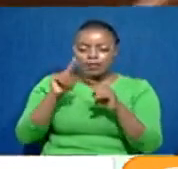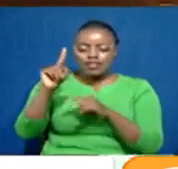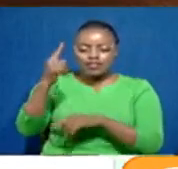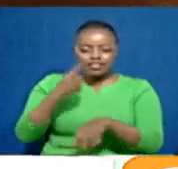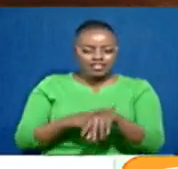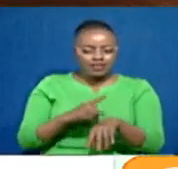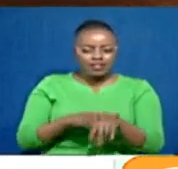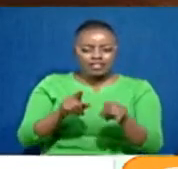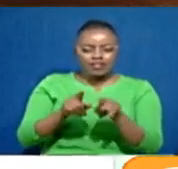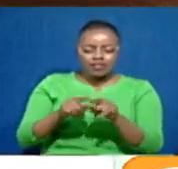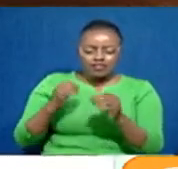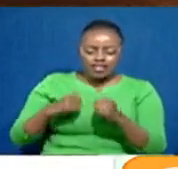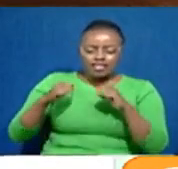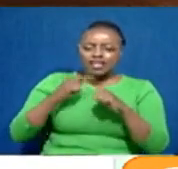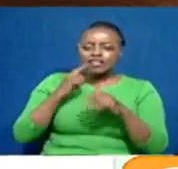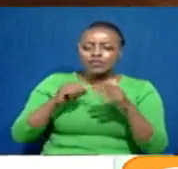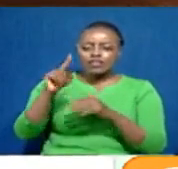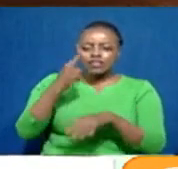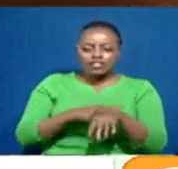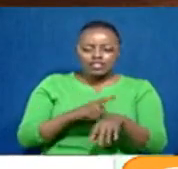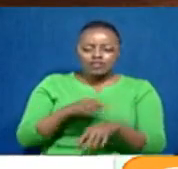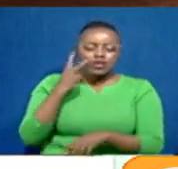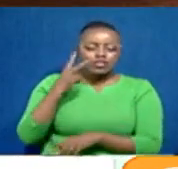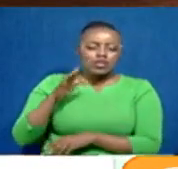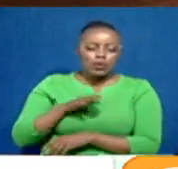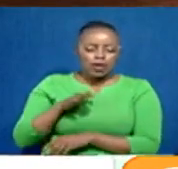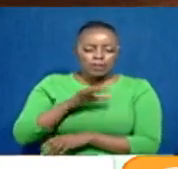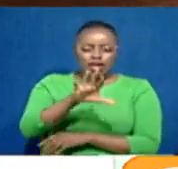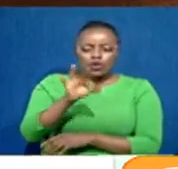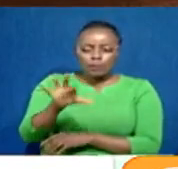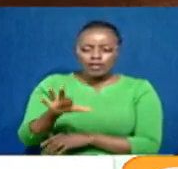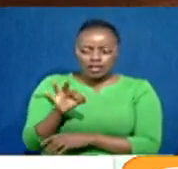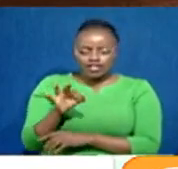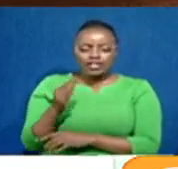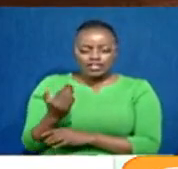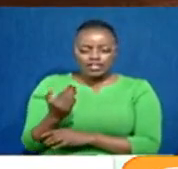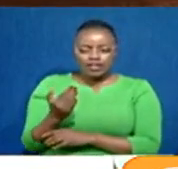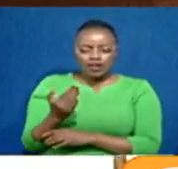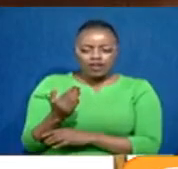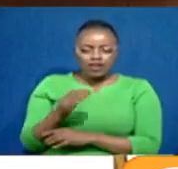the first, as my senior says, this is the first time we've seen a woman being nominated